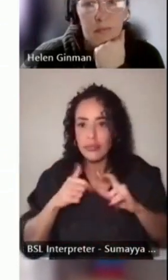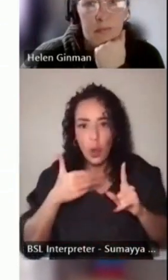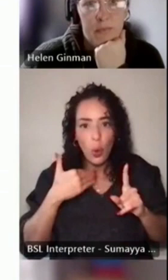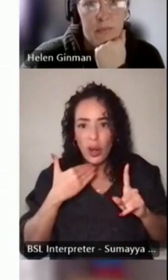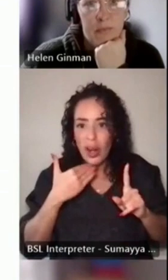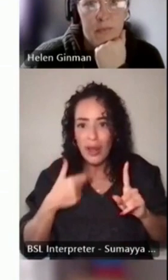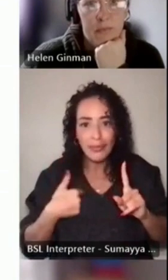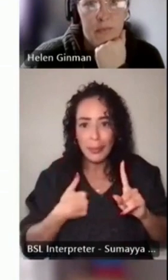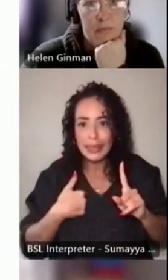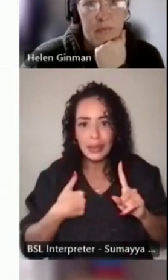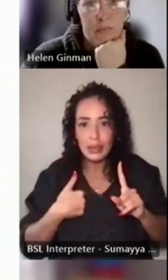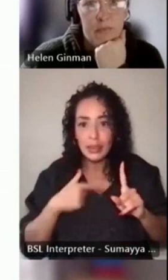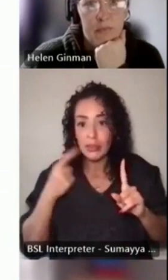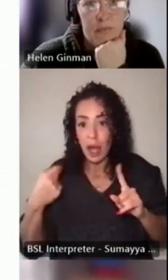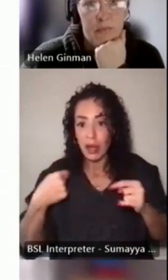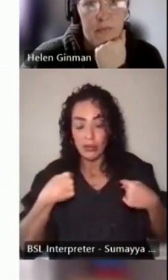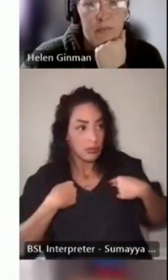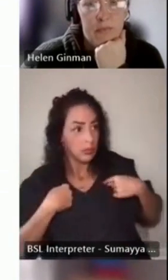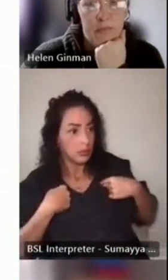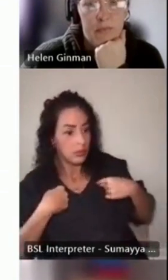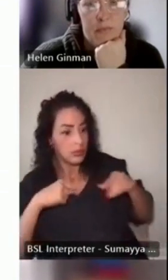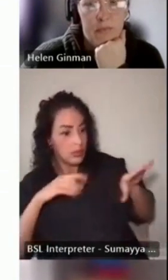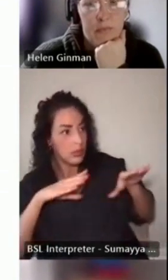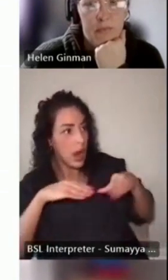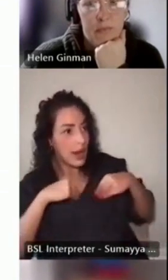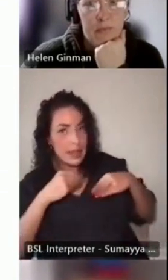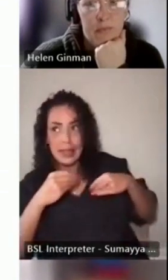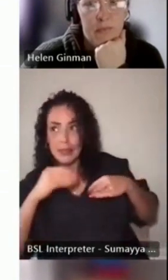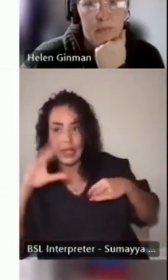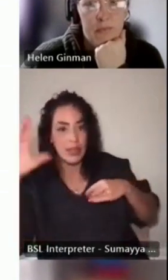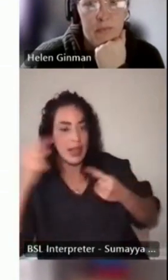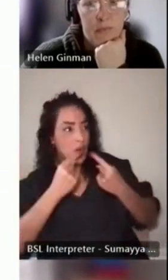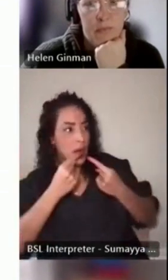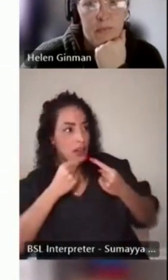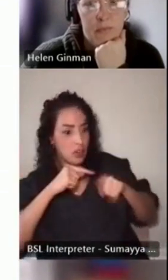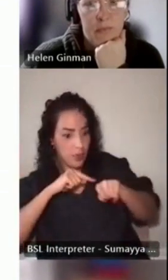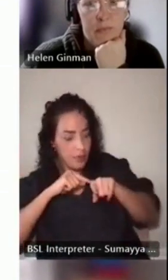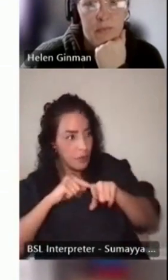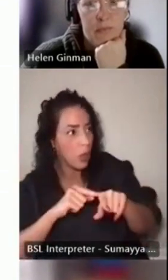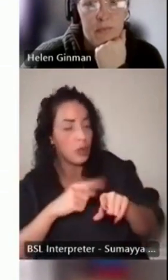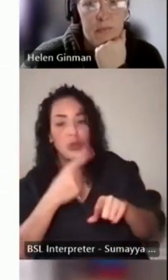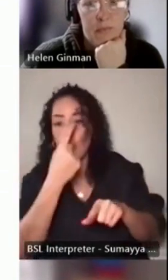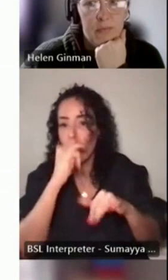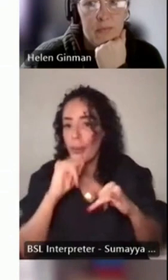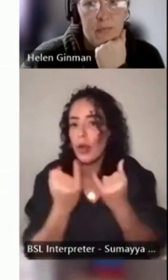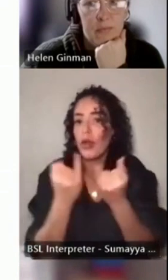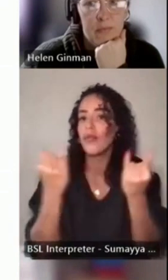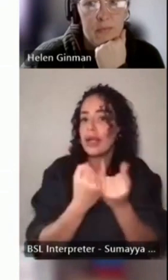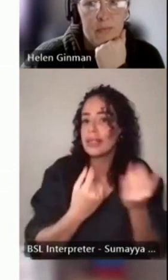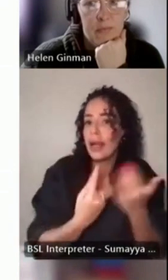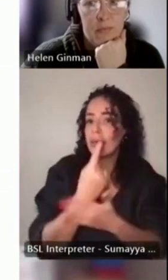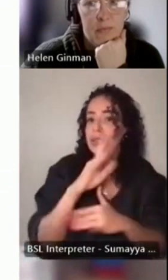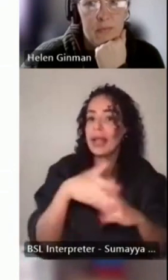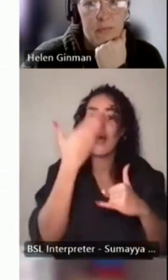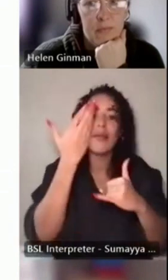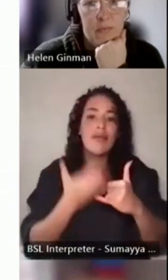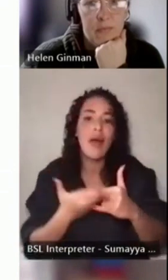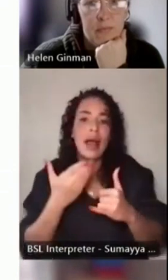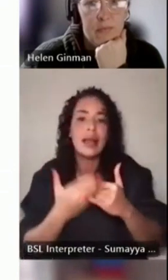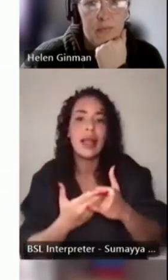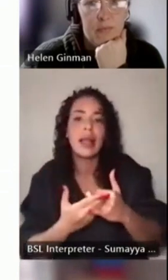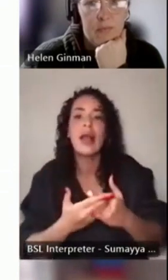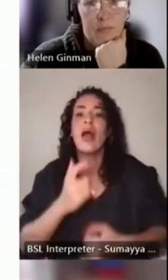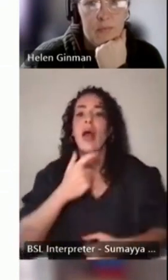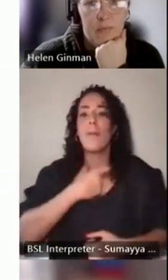it, but you were following the brief. So there might be some conflict that arises there. And then lastly, we have